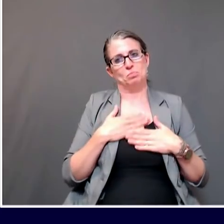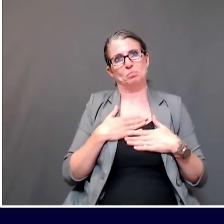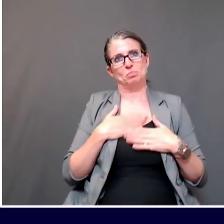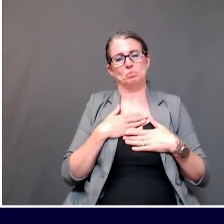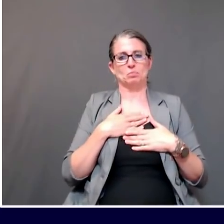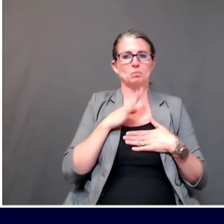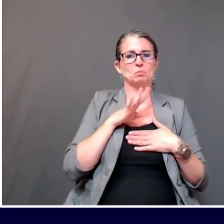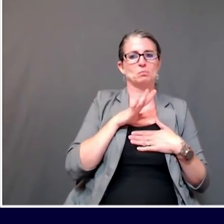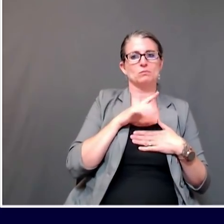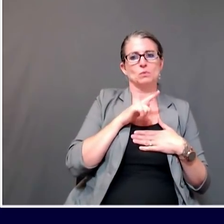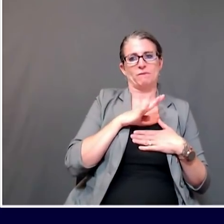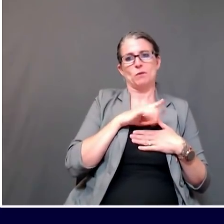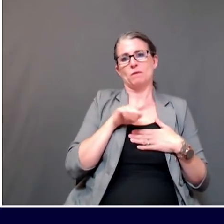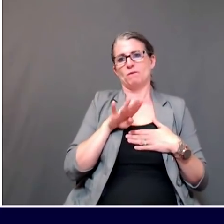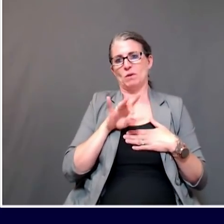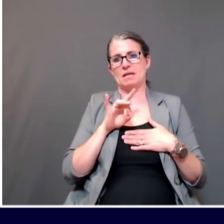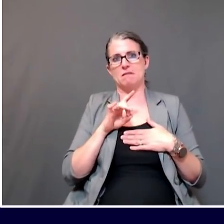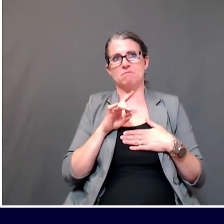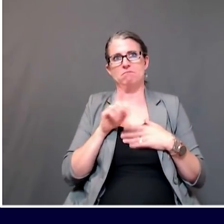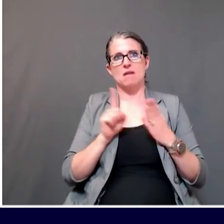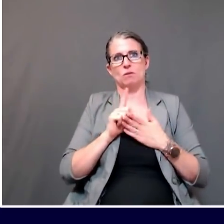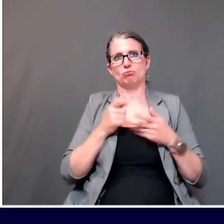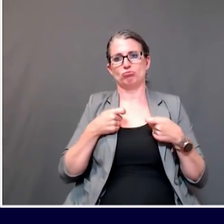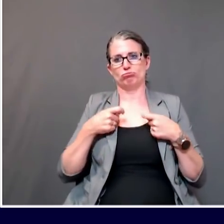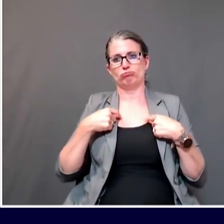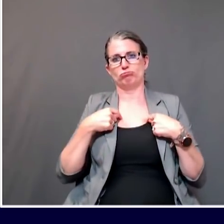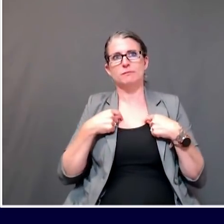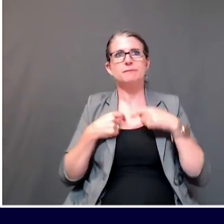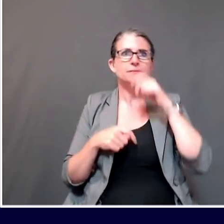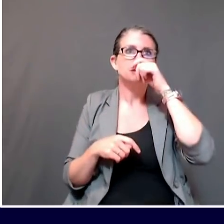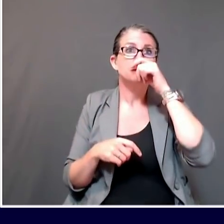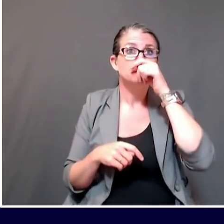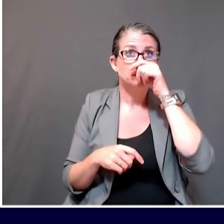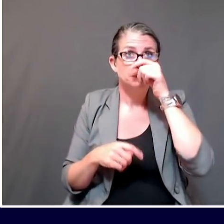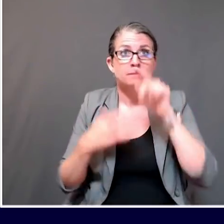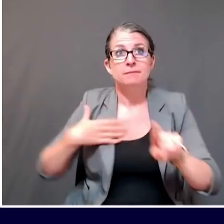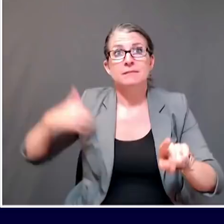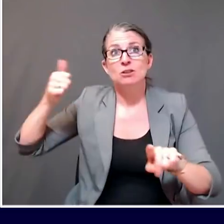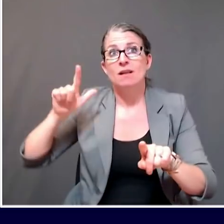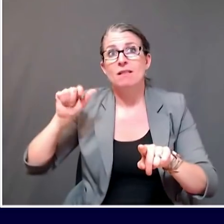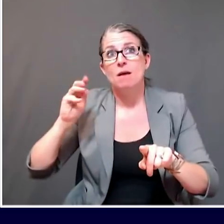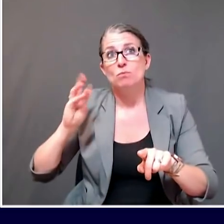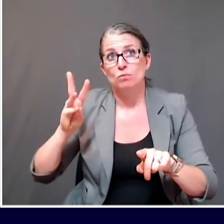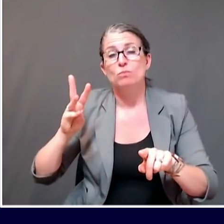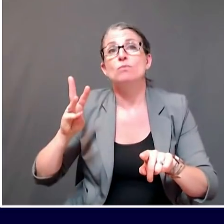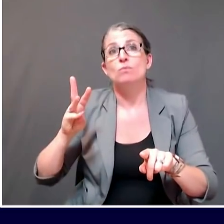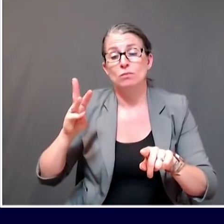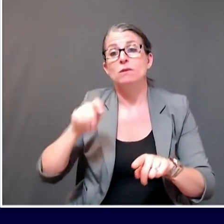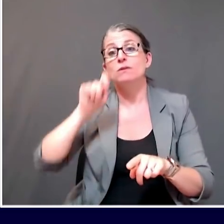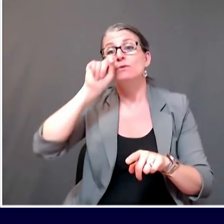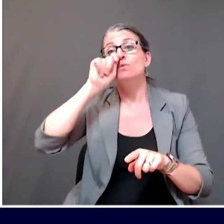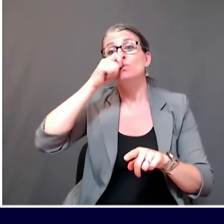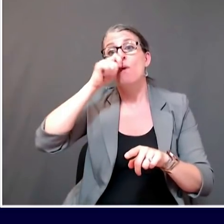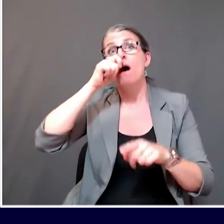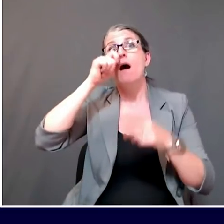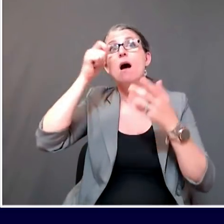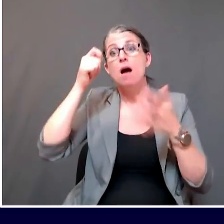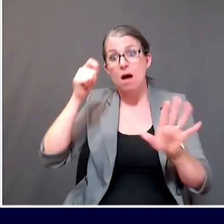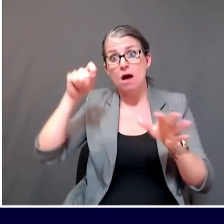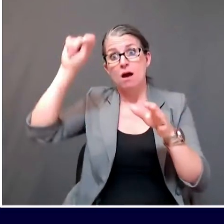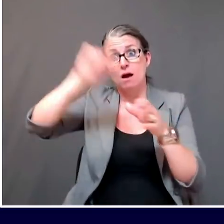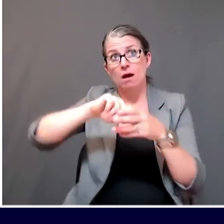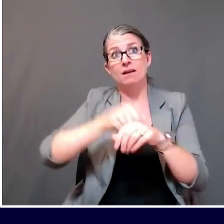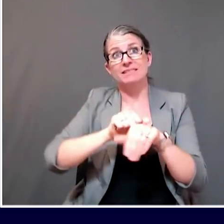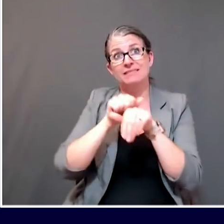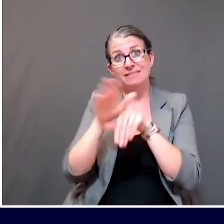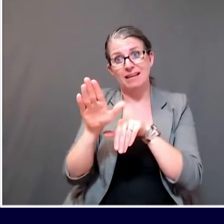control some of those operational elements for the swab and sends. Part of the goal of standing up these sites is that we can work with them to